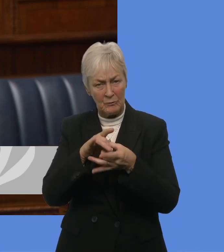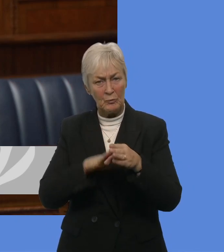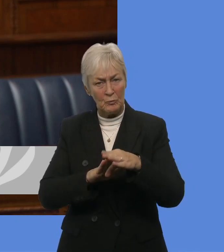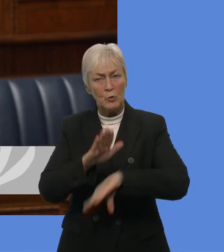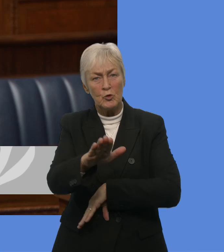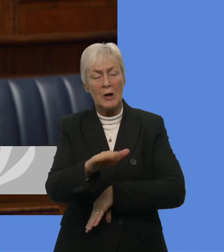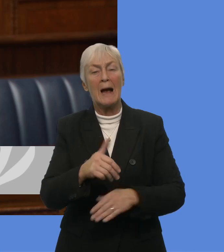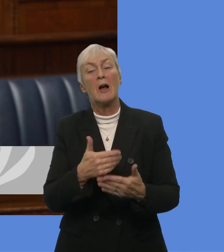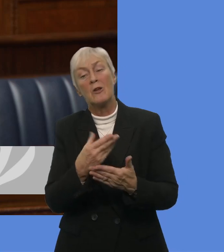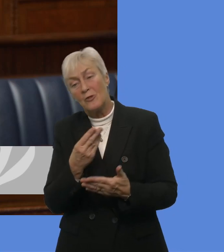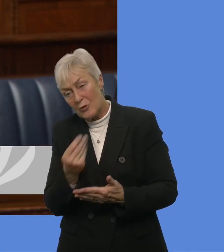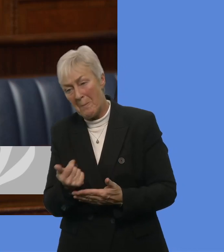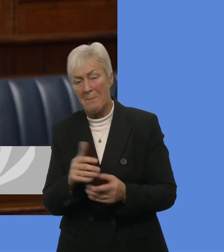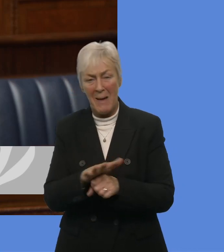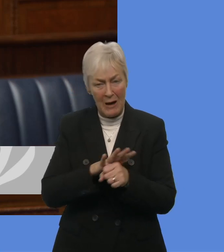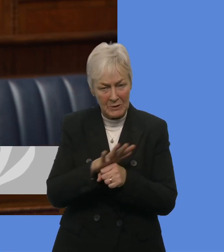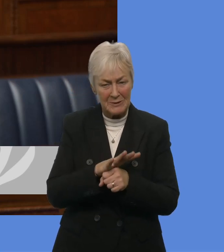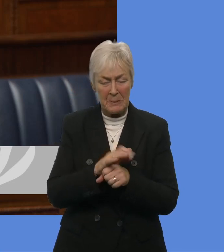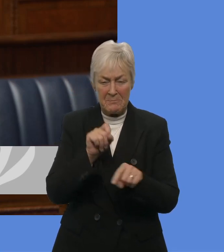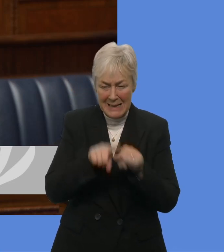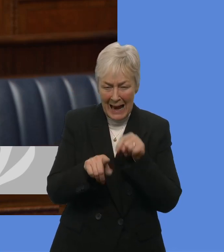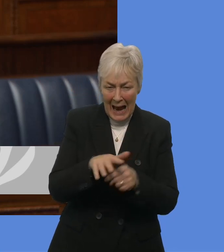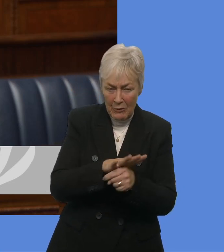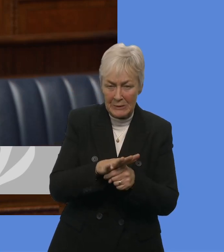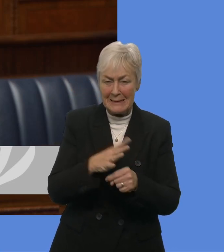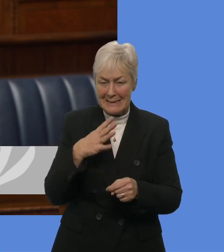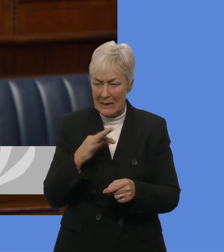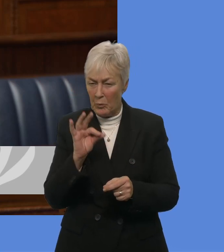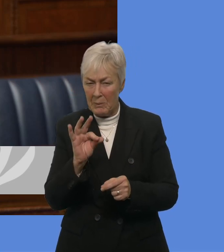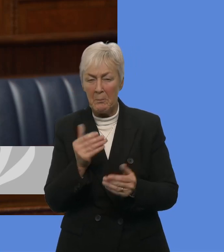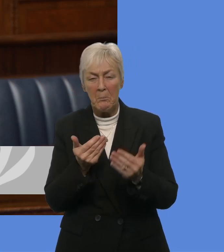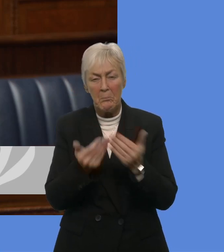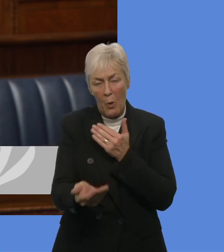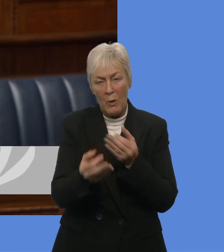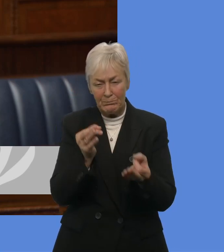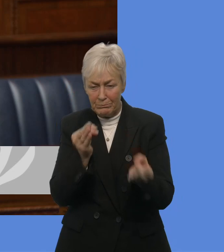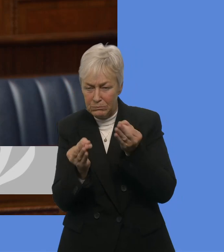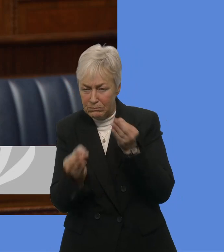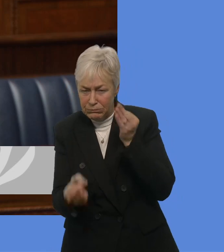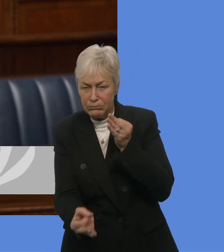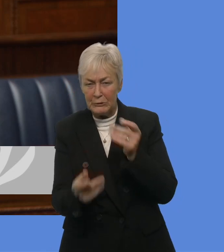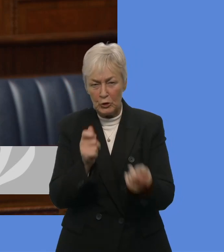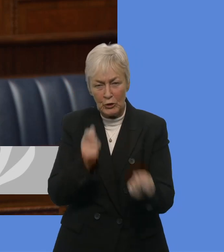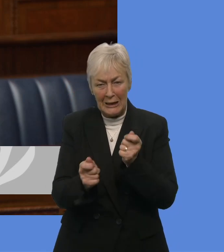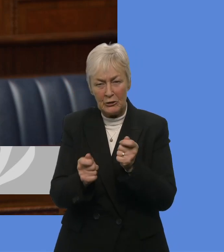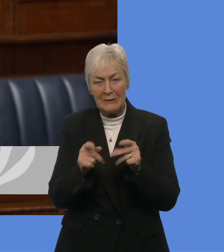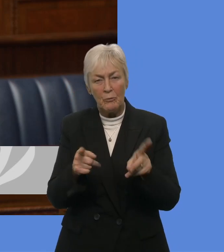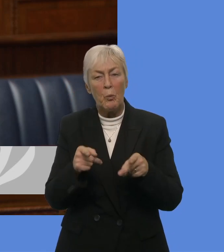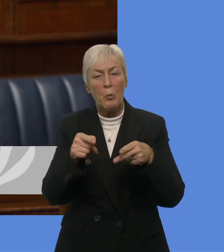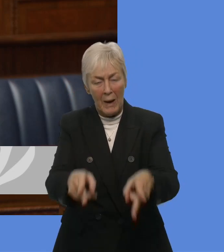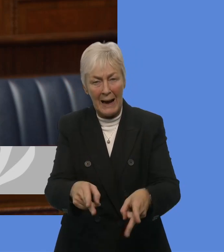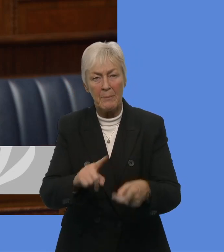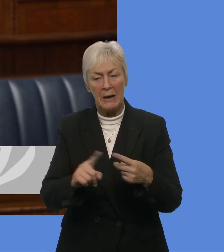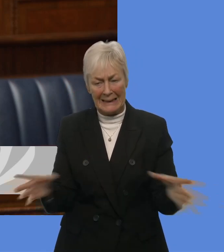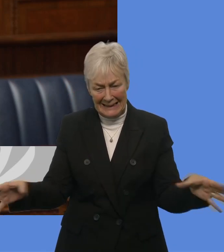with him to some extent, there are particular aspects of that, and I think that requires a very distinct and particular approach while we gather that